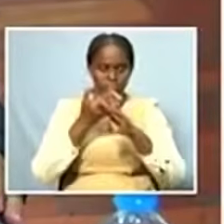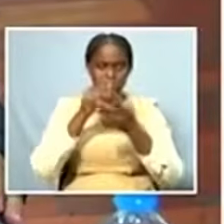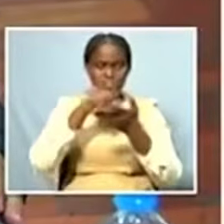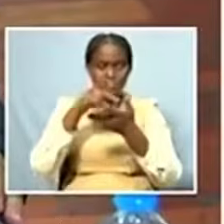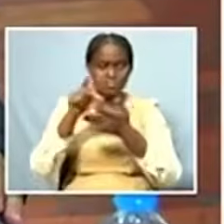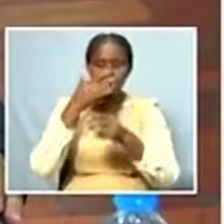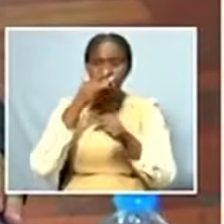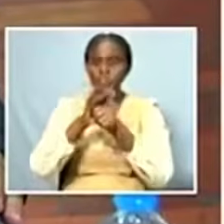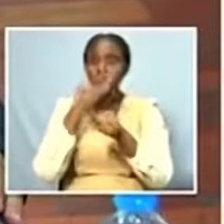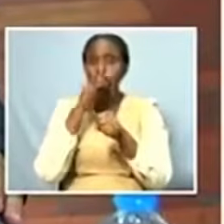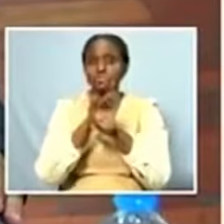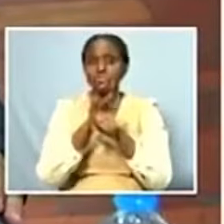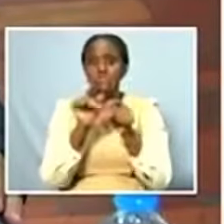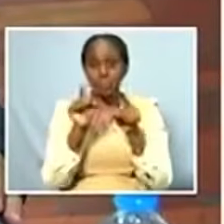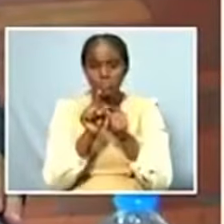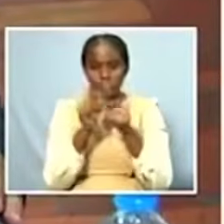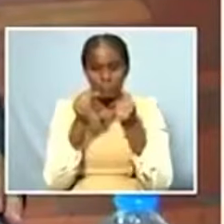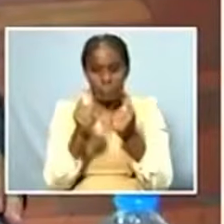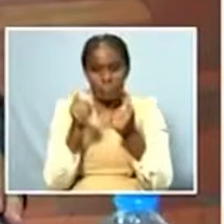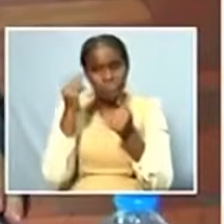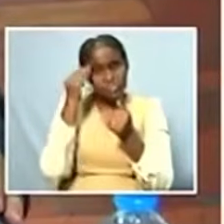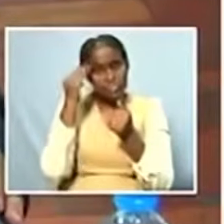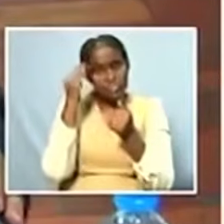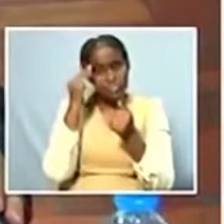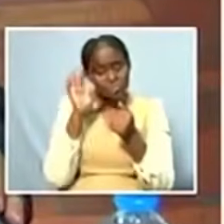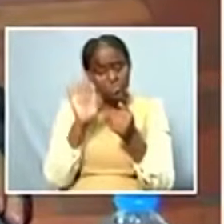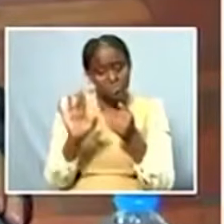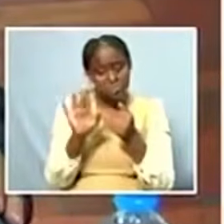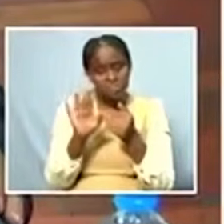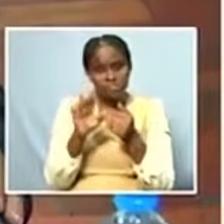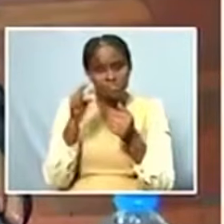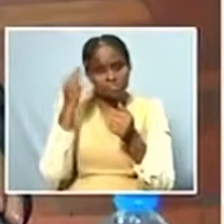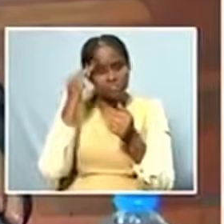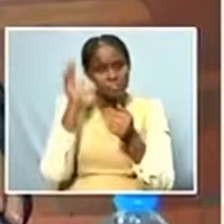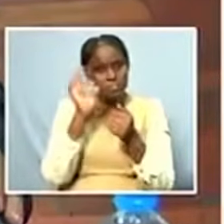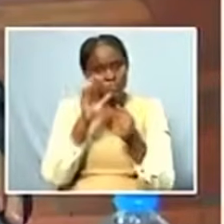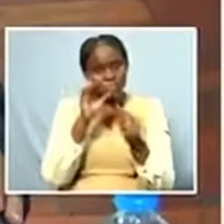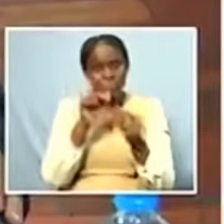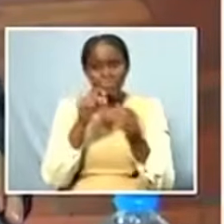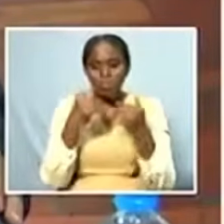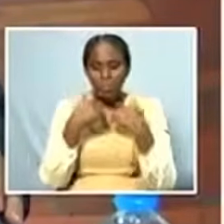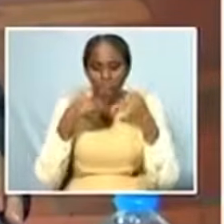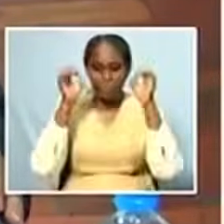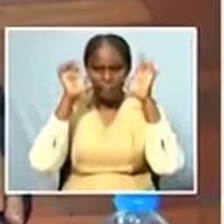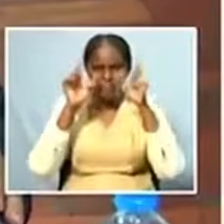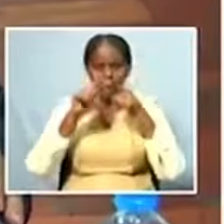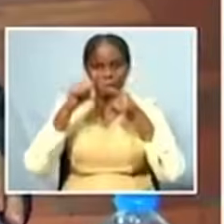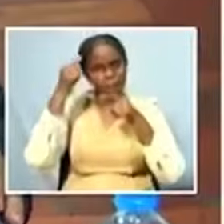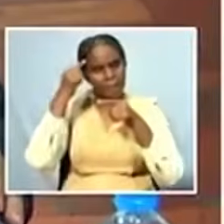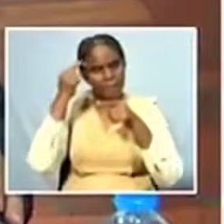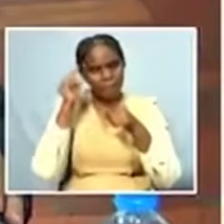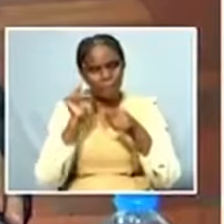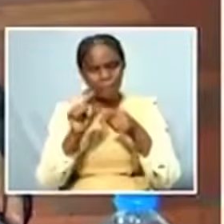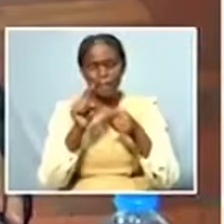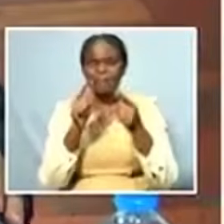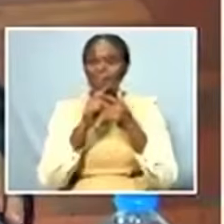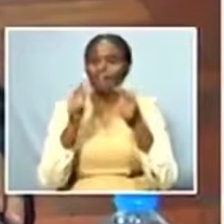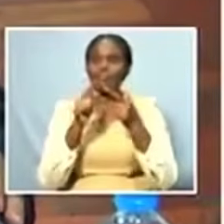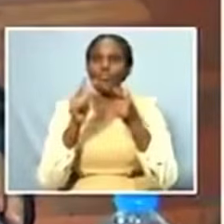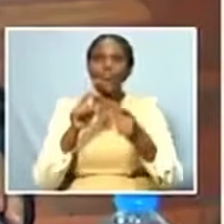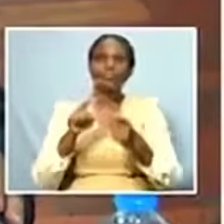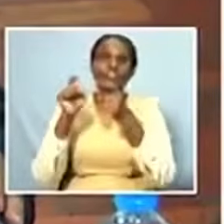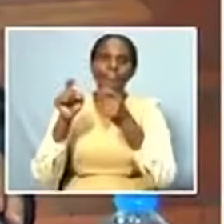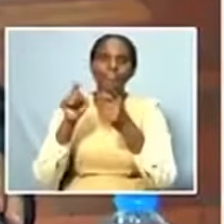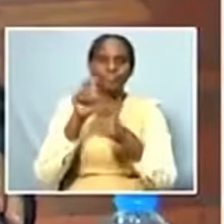guarantees, and taking in mind that the risk to government is very huge.